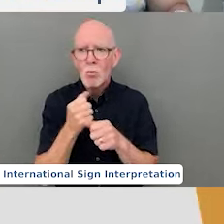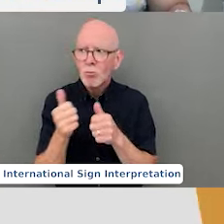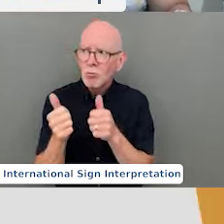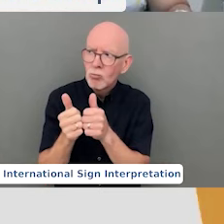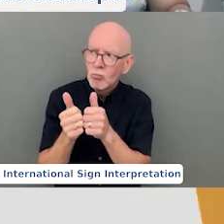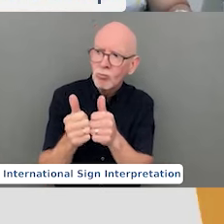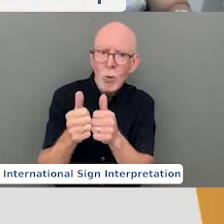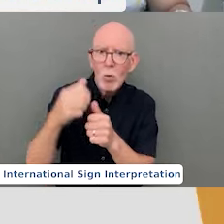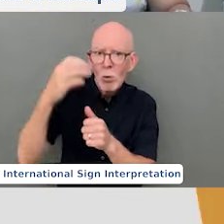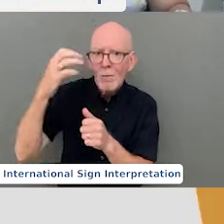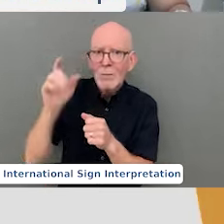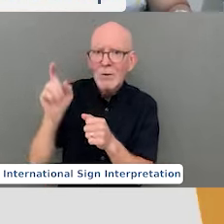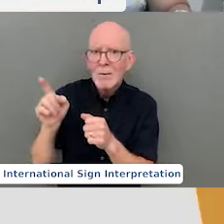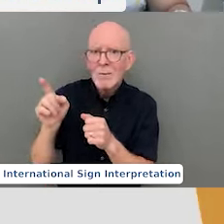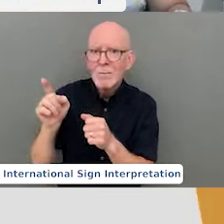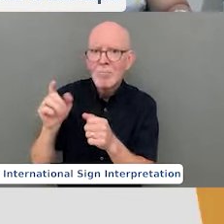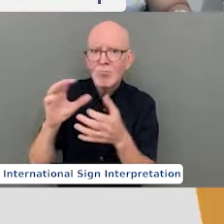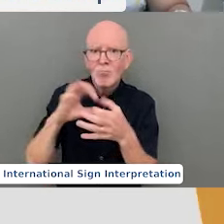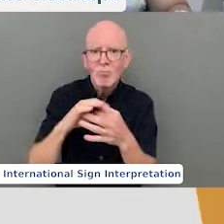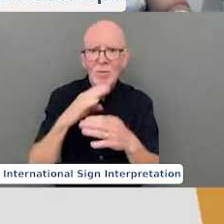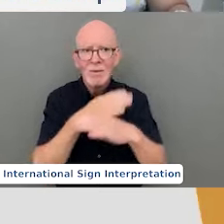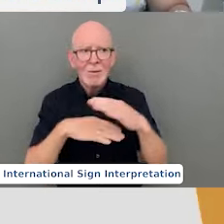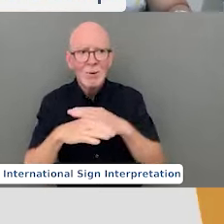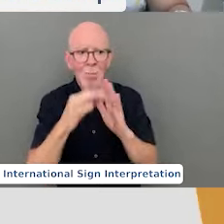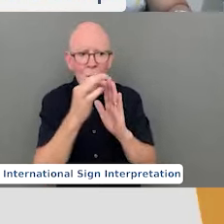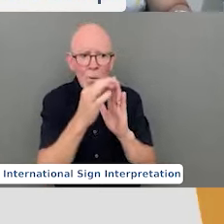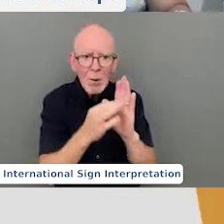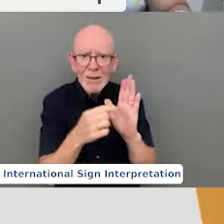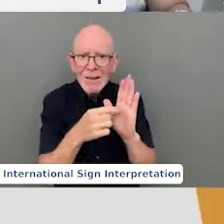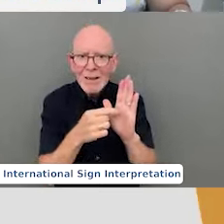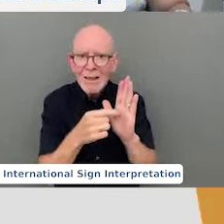reports, which are applicated of Samoa,